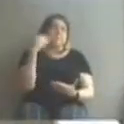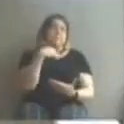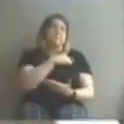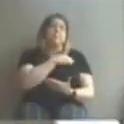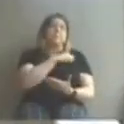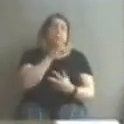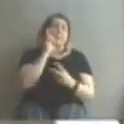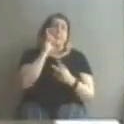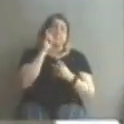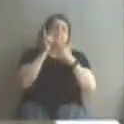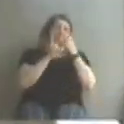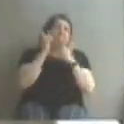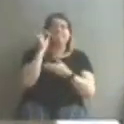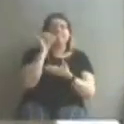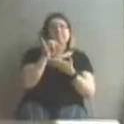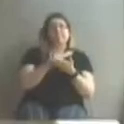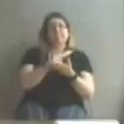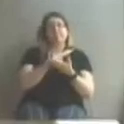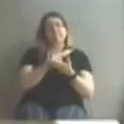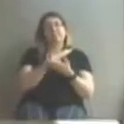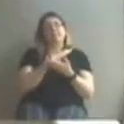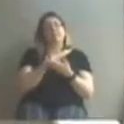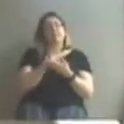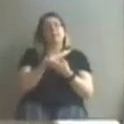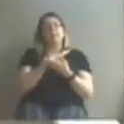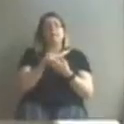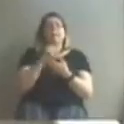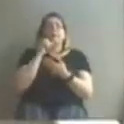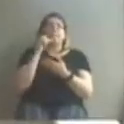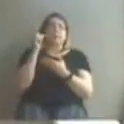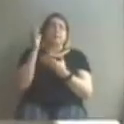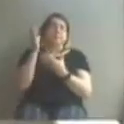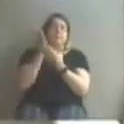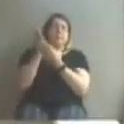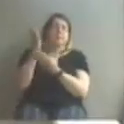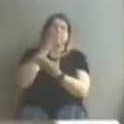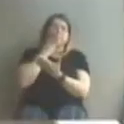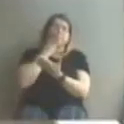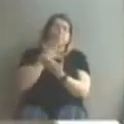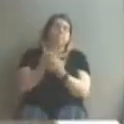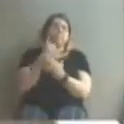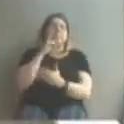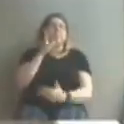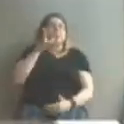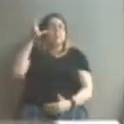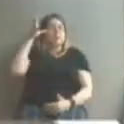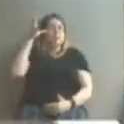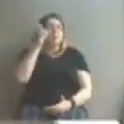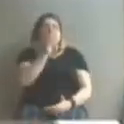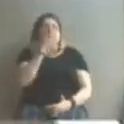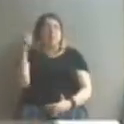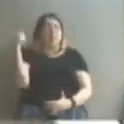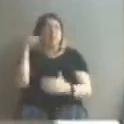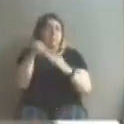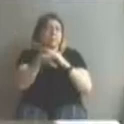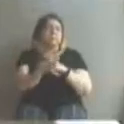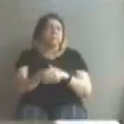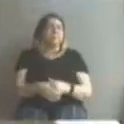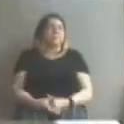we look into that, because it was not being serviced well for parents and others coming